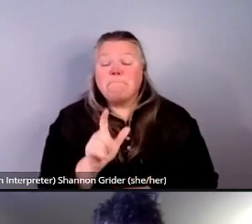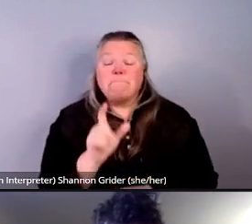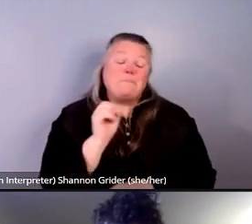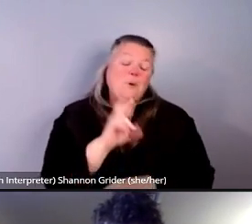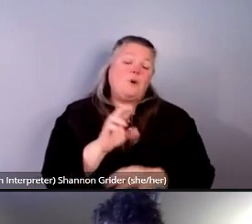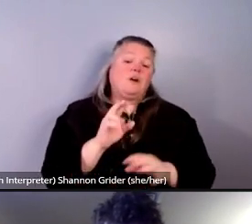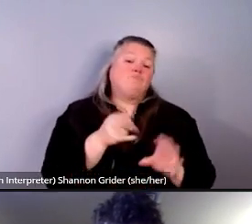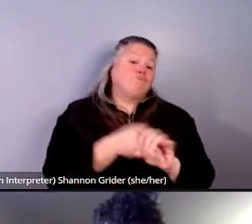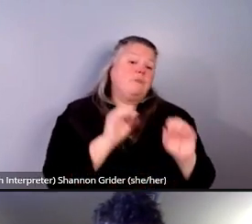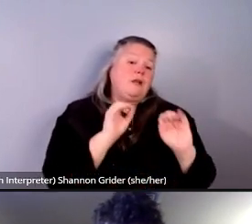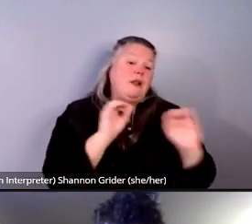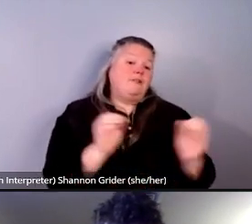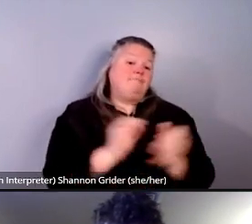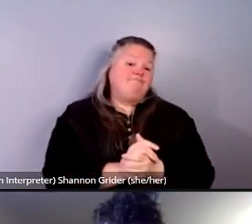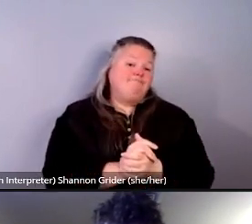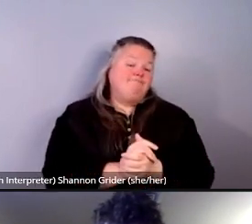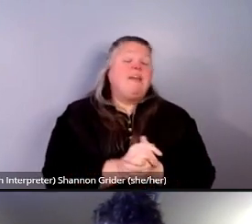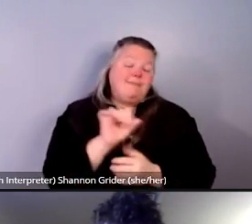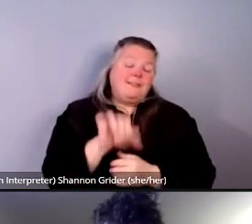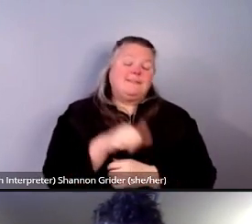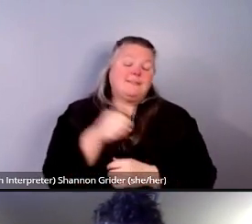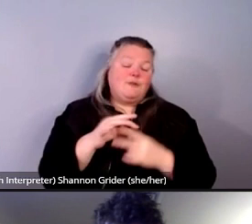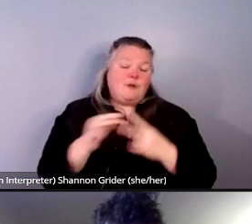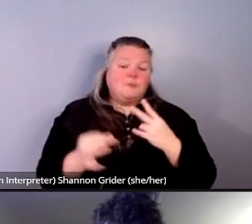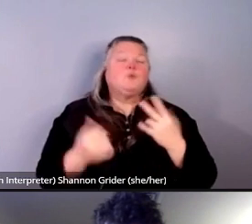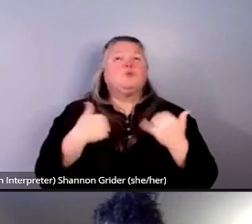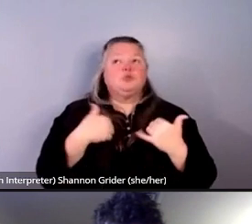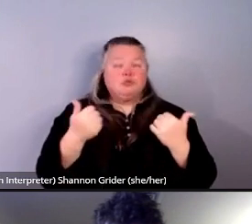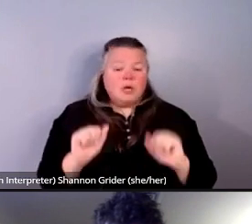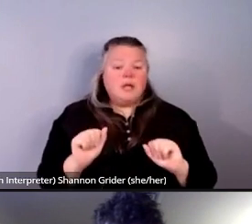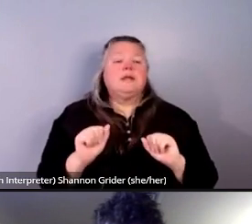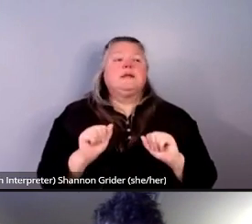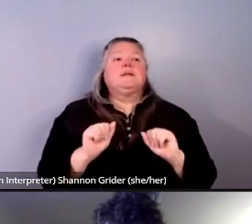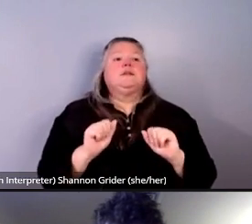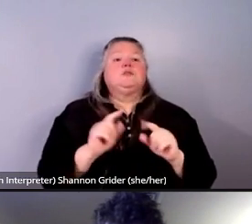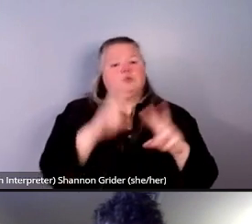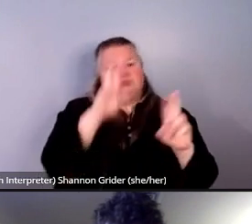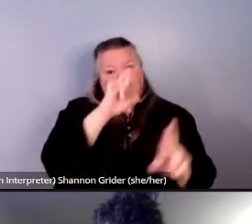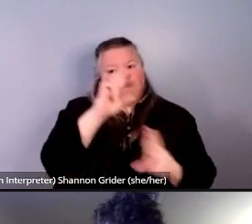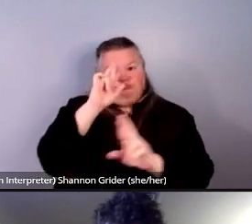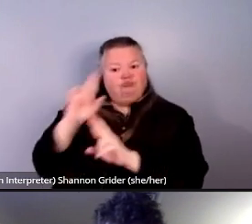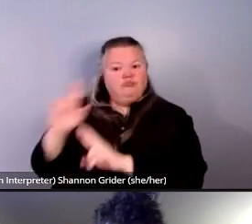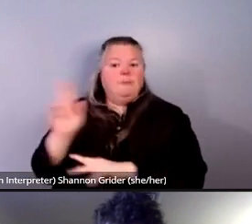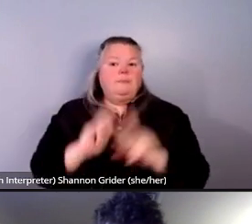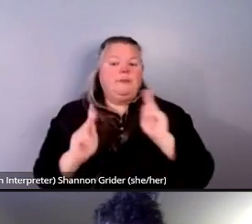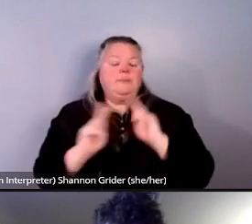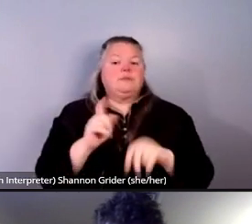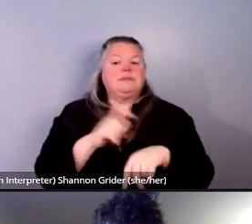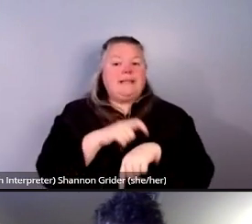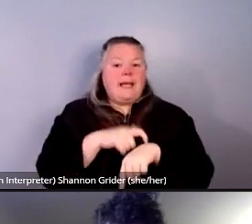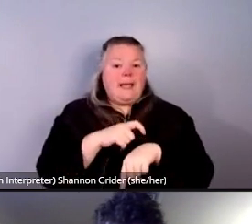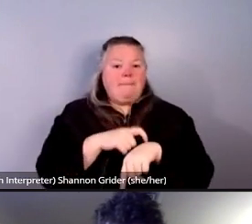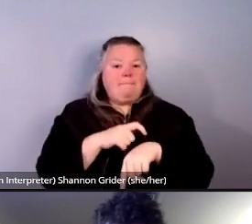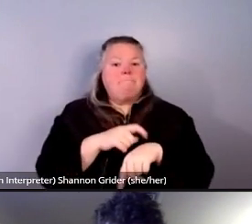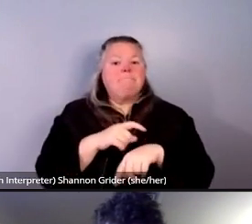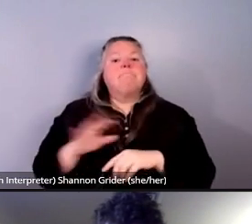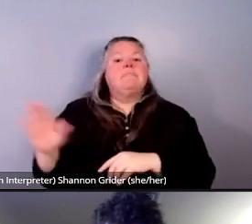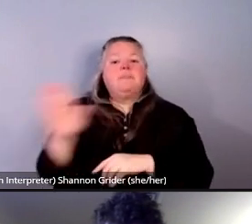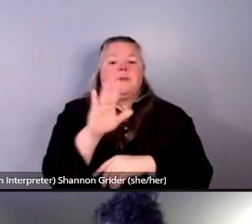none of them. So that's another option. We really are trying to be respectful of everyone's time and the commitment